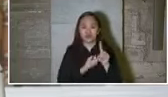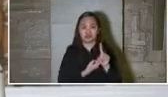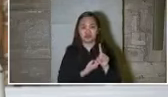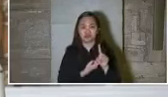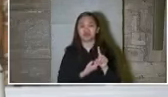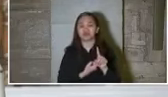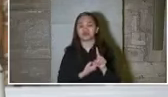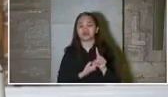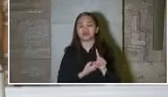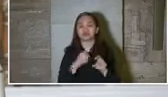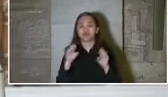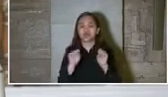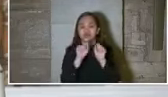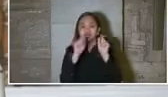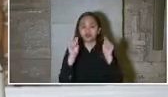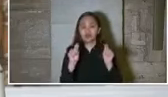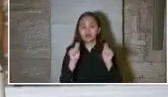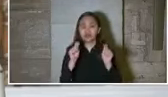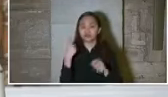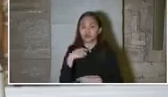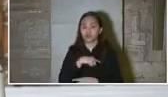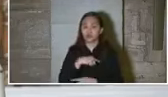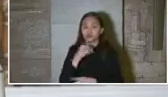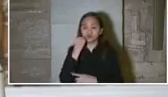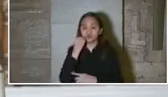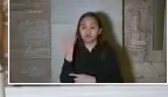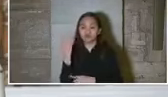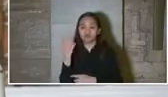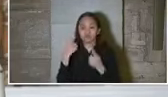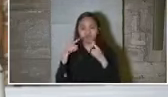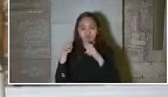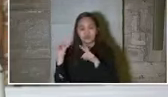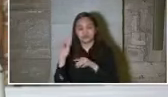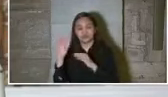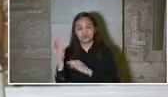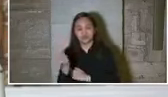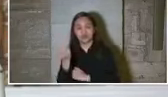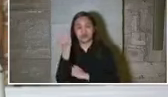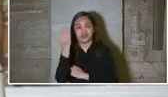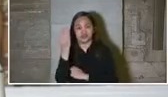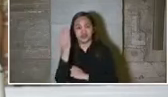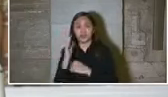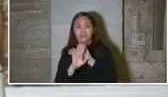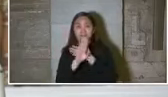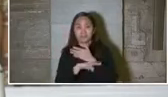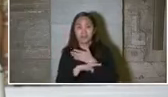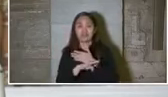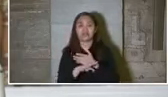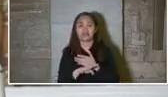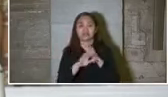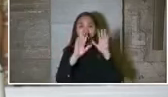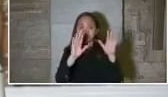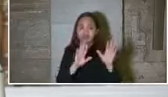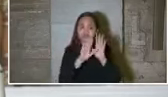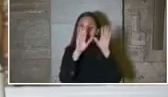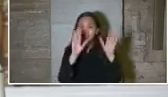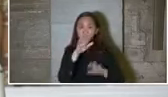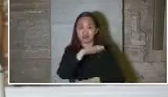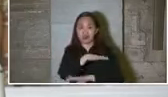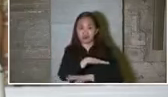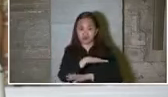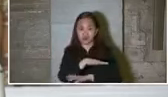weekend. Saturday, we go home Saturday morning and we go back Sunday in the afternoon